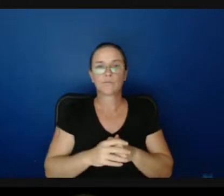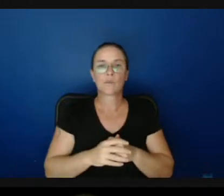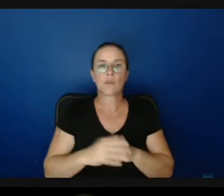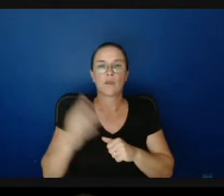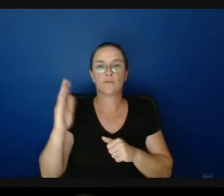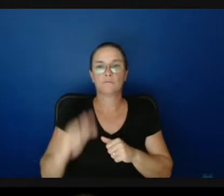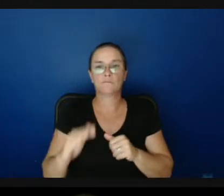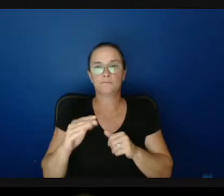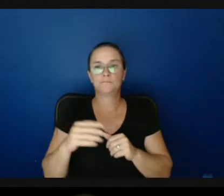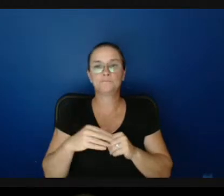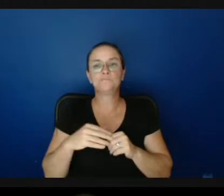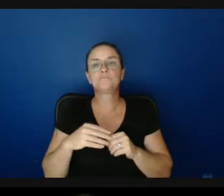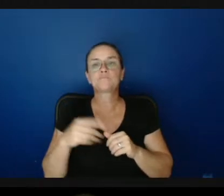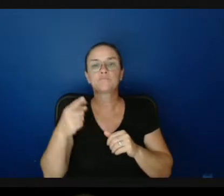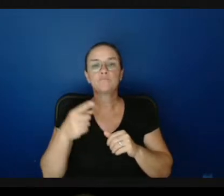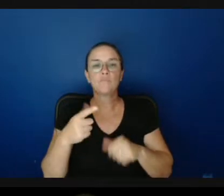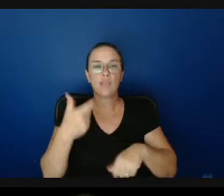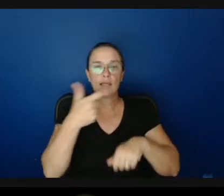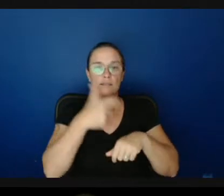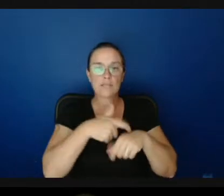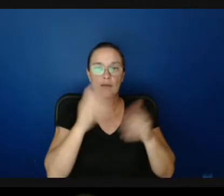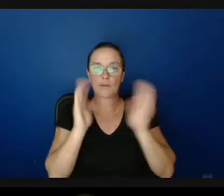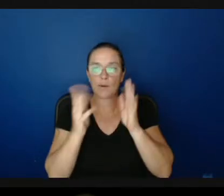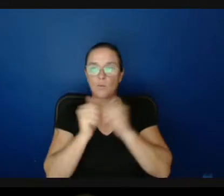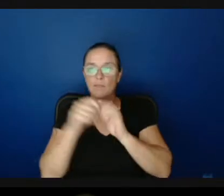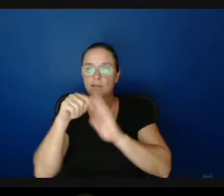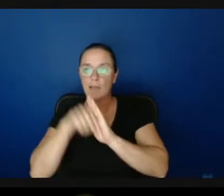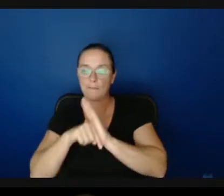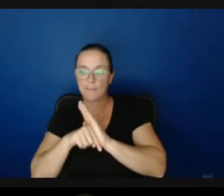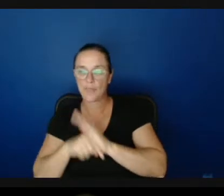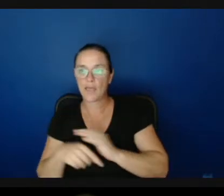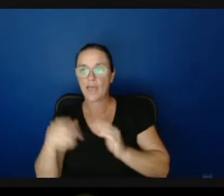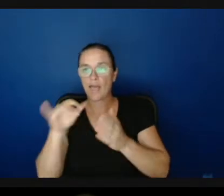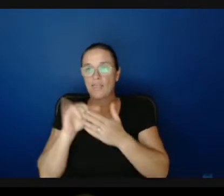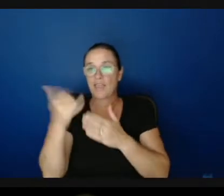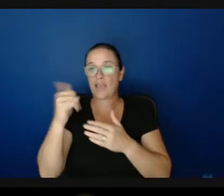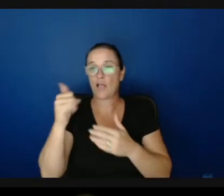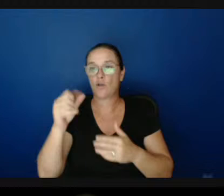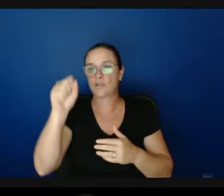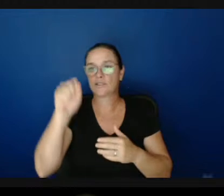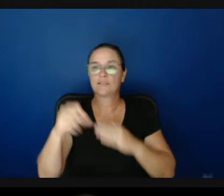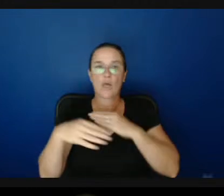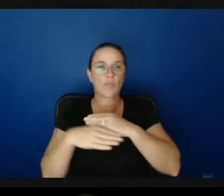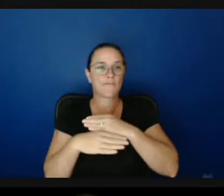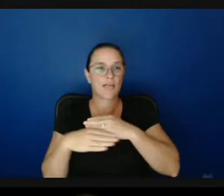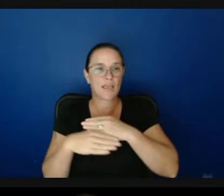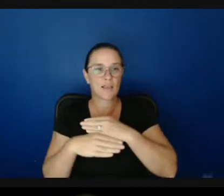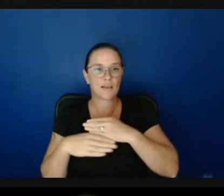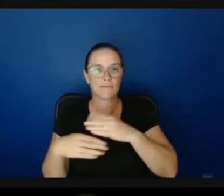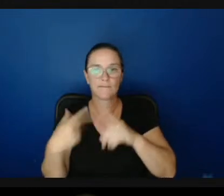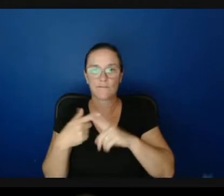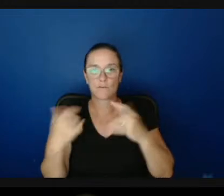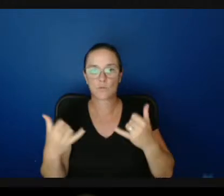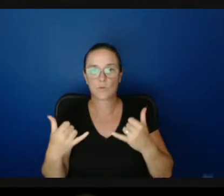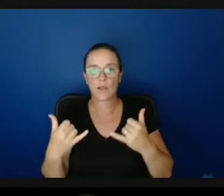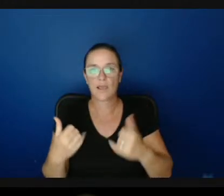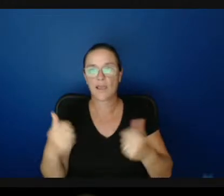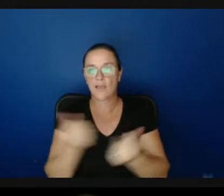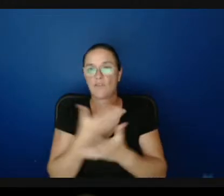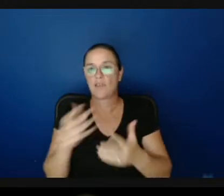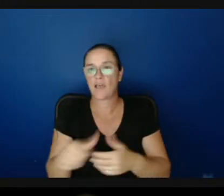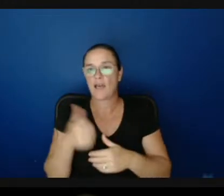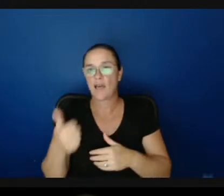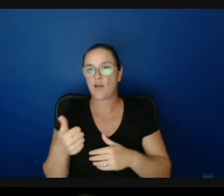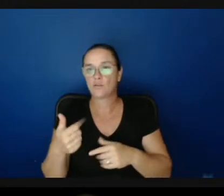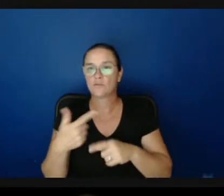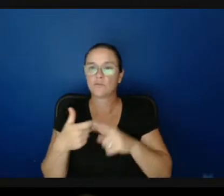versus time. This yellow dot here is that south flank earthquake today. Everything else is that background around the summit and